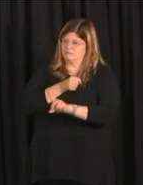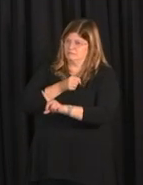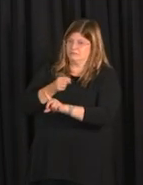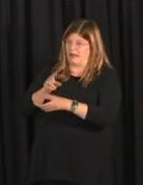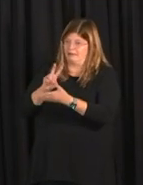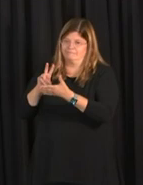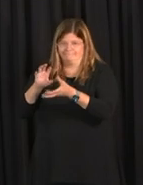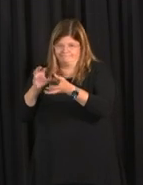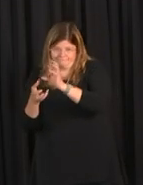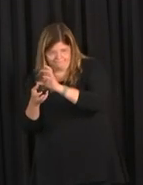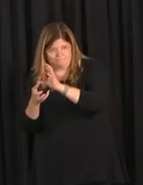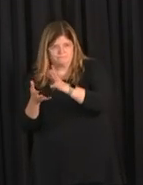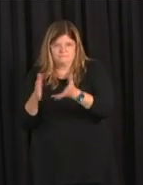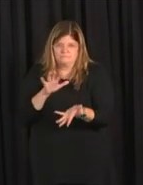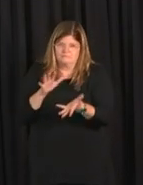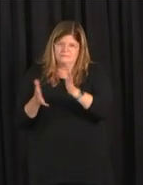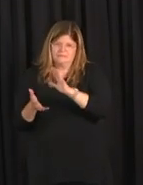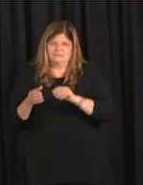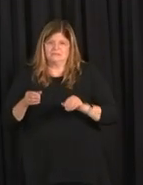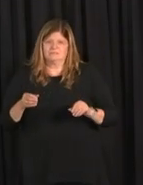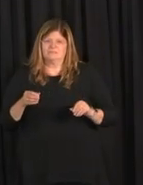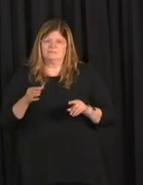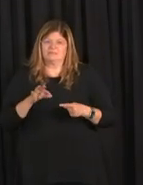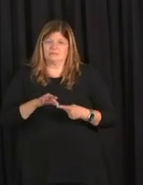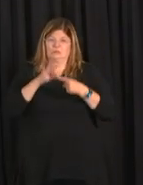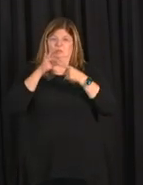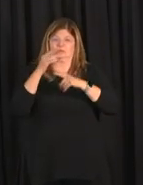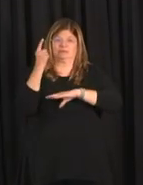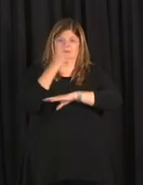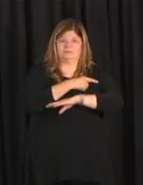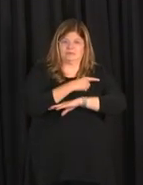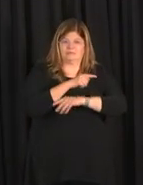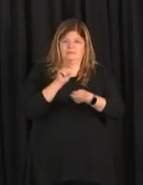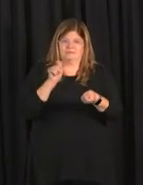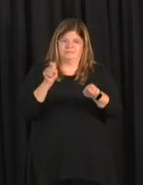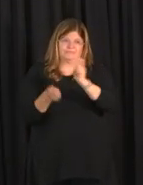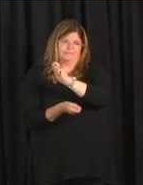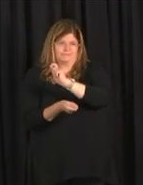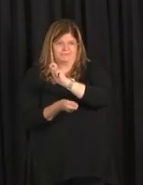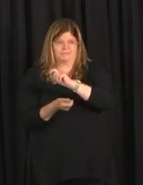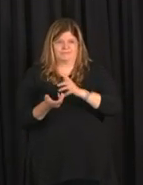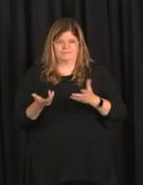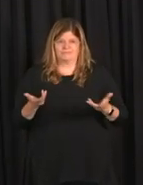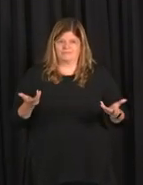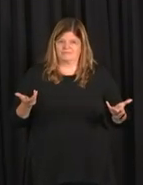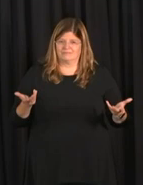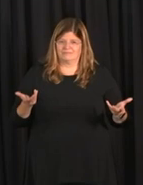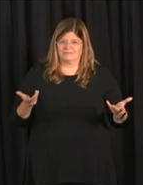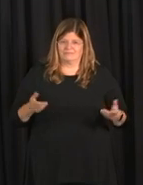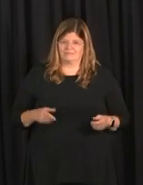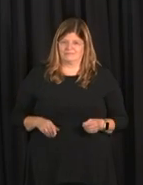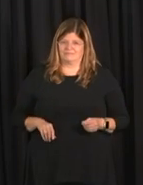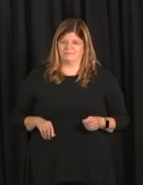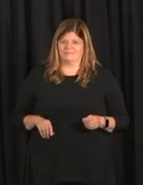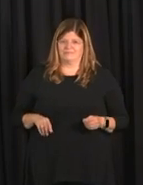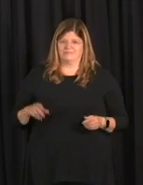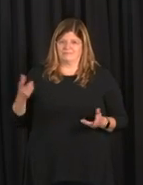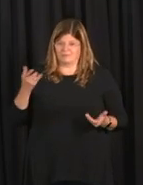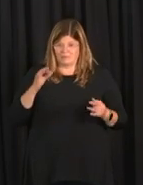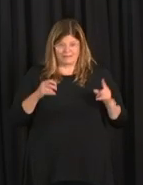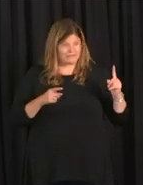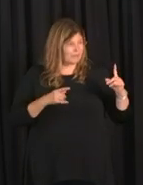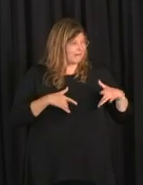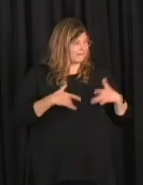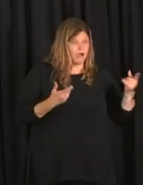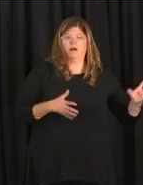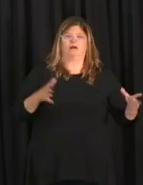weeks later. So when a single day of change can be undone by a single